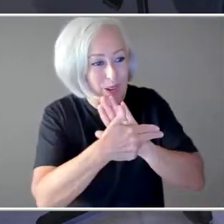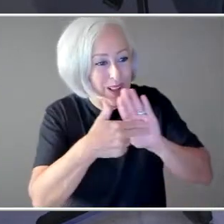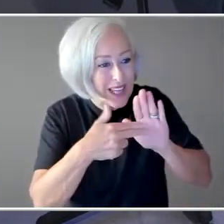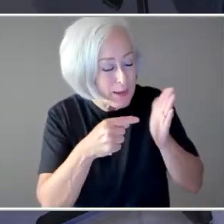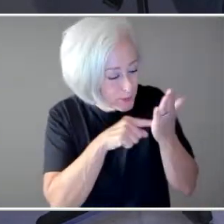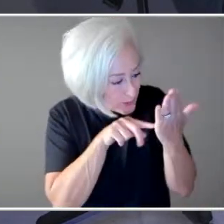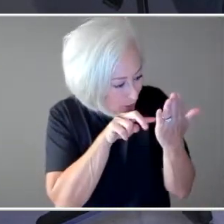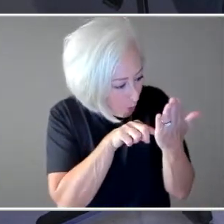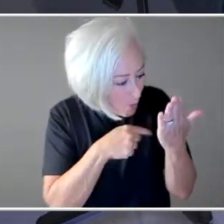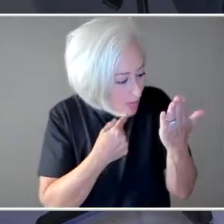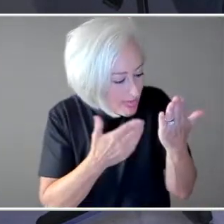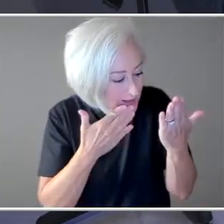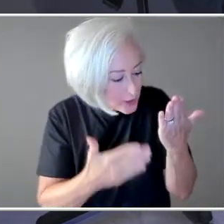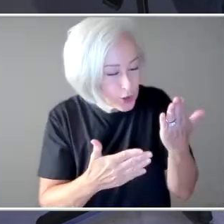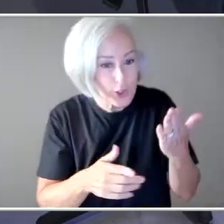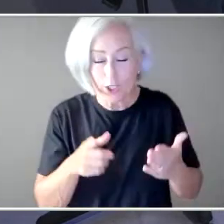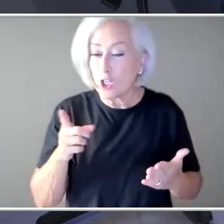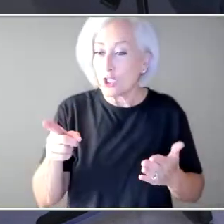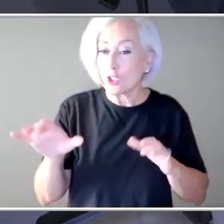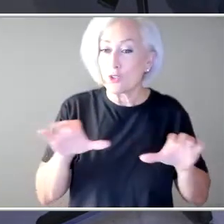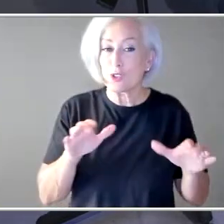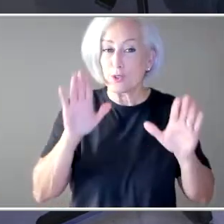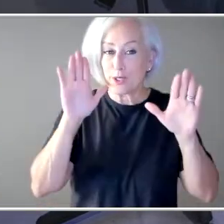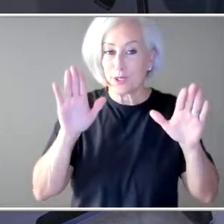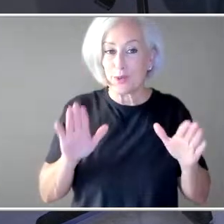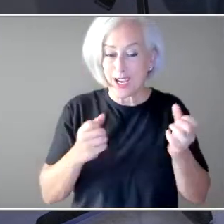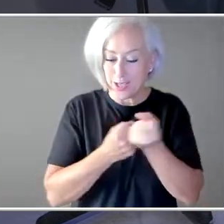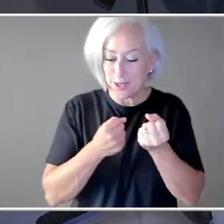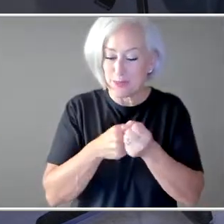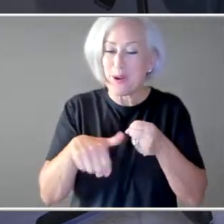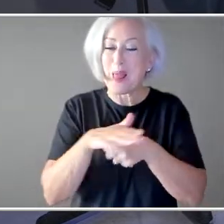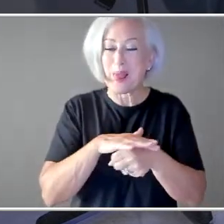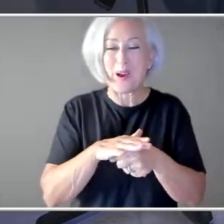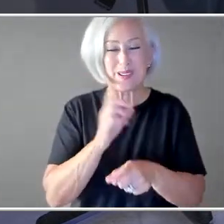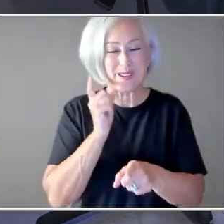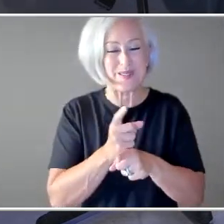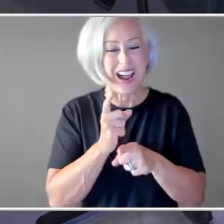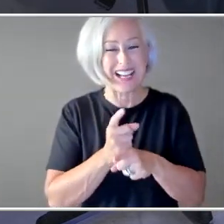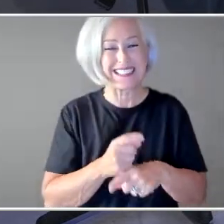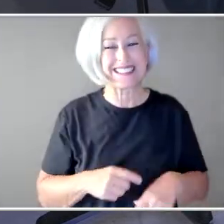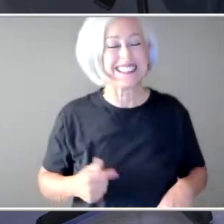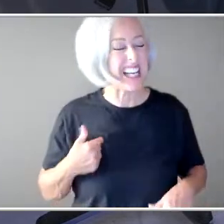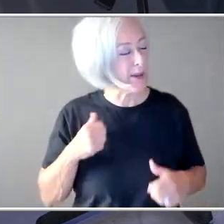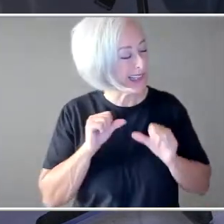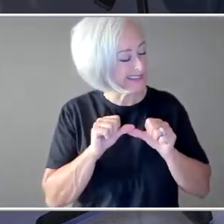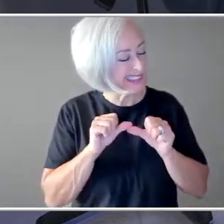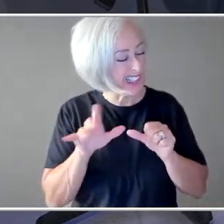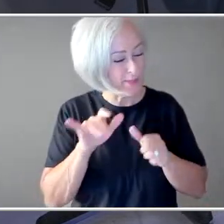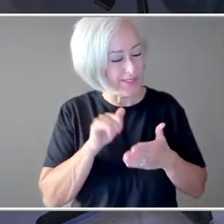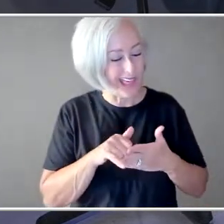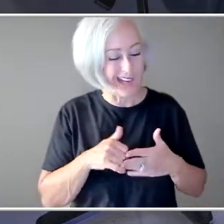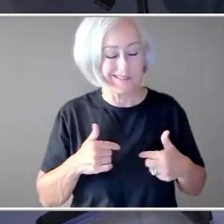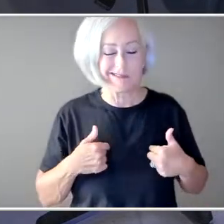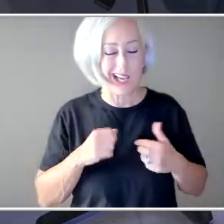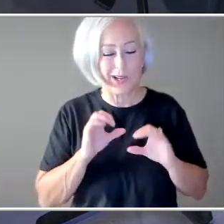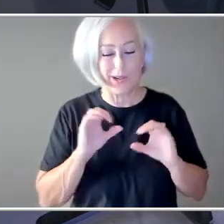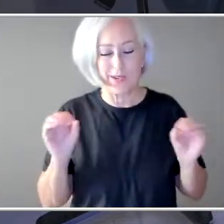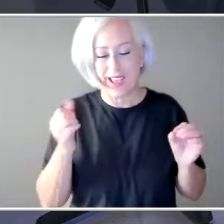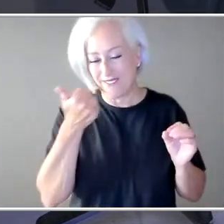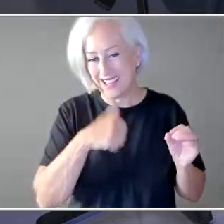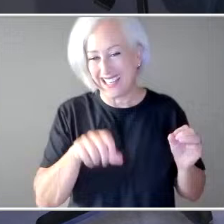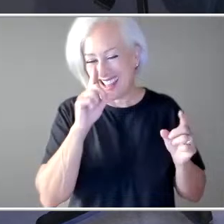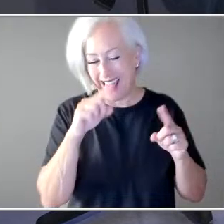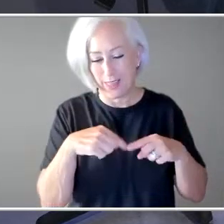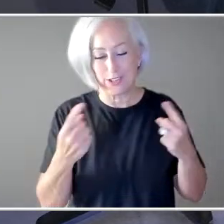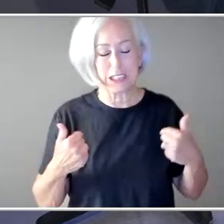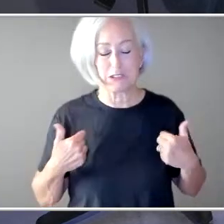well, you are. You're supporting local, absolutely. So I'm going to keep doing it. And I don't have any weird allergies, so I'm good. But yeah, I